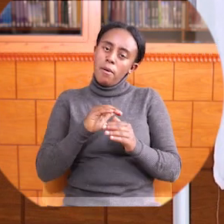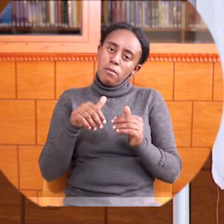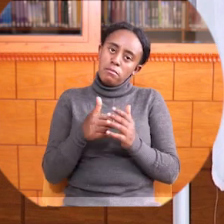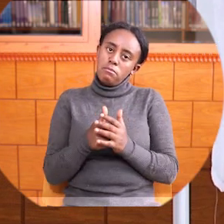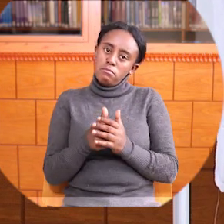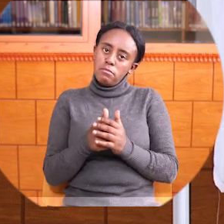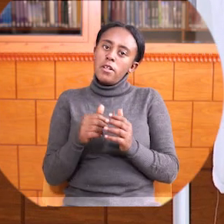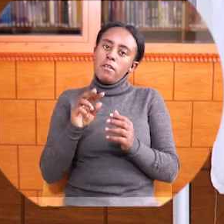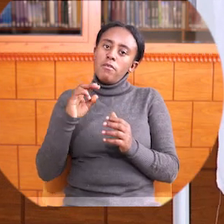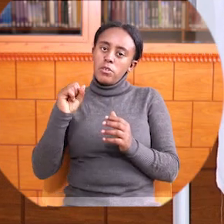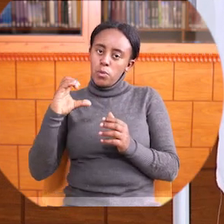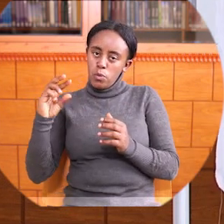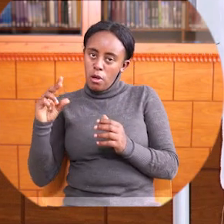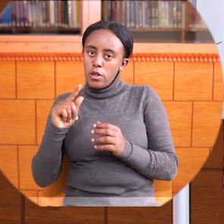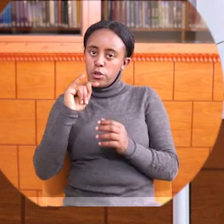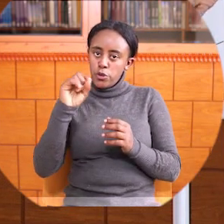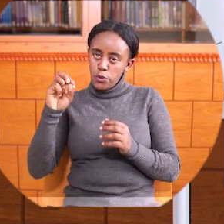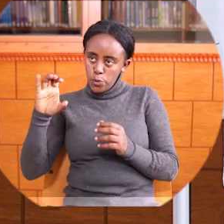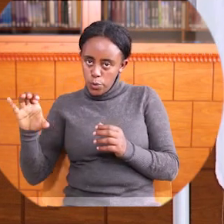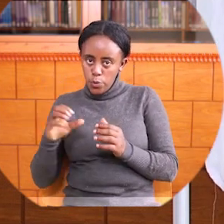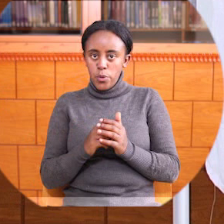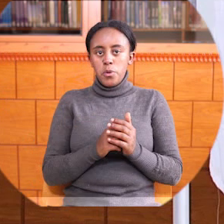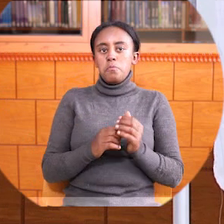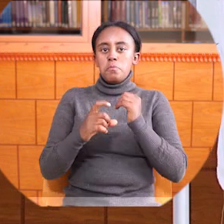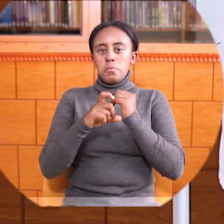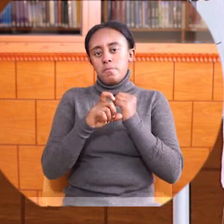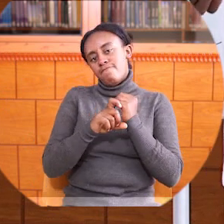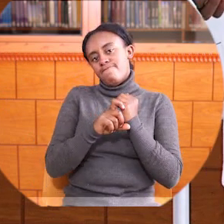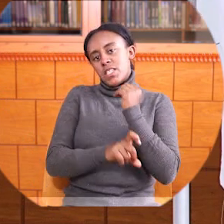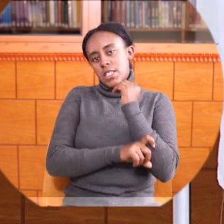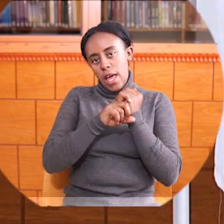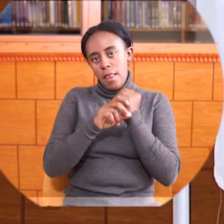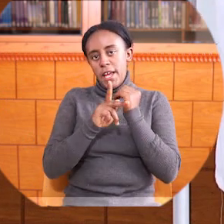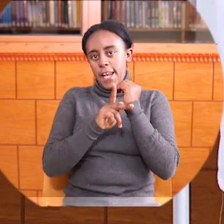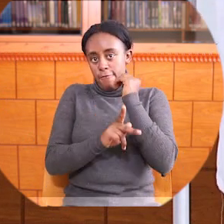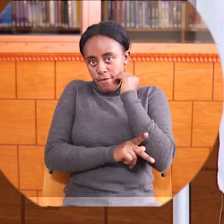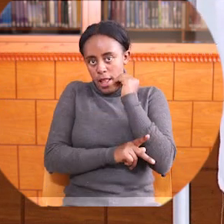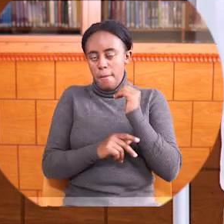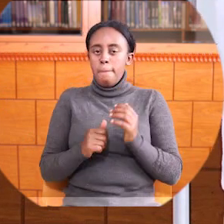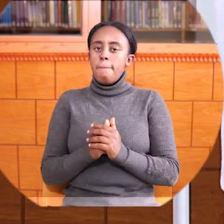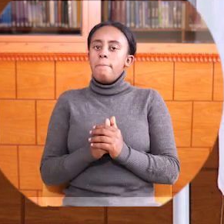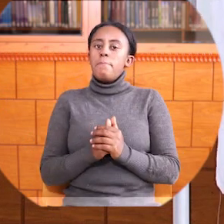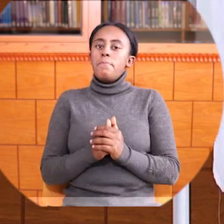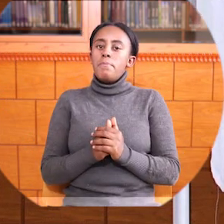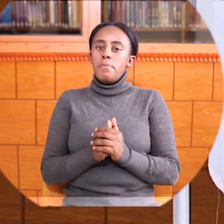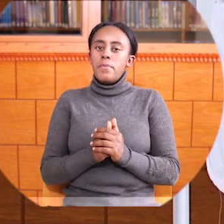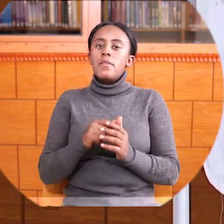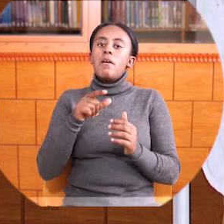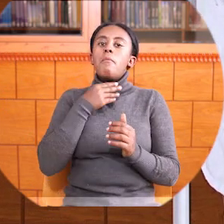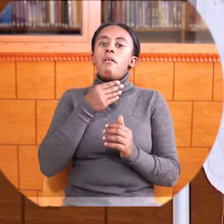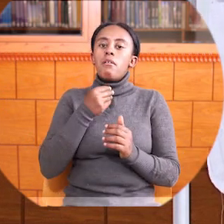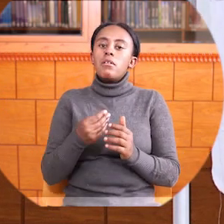compound vascular tissue like xylem and the phloem. For example, if you take eucalyptus, what we call it in